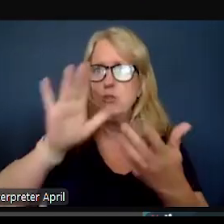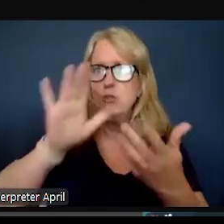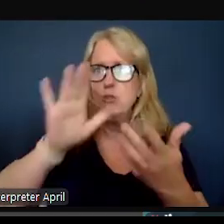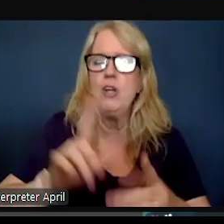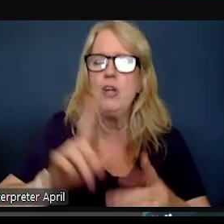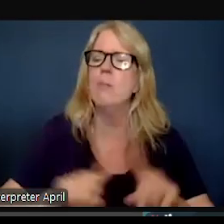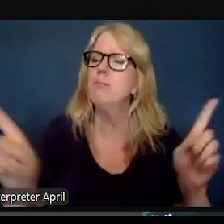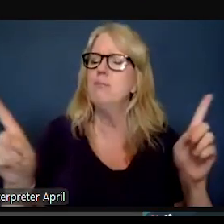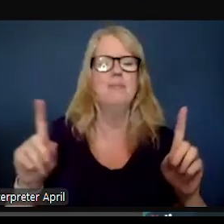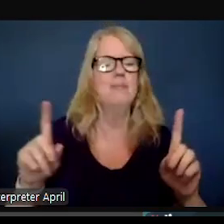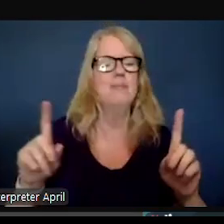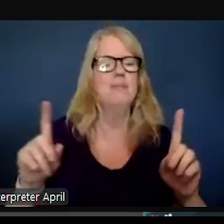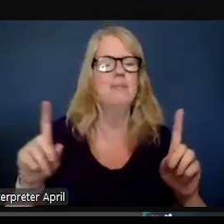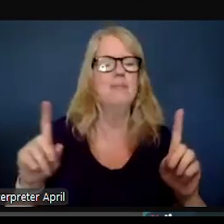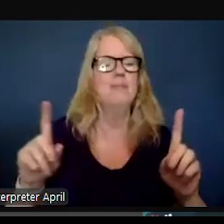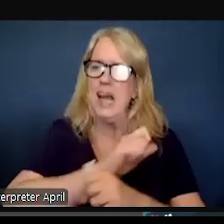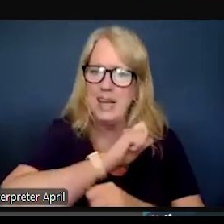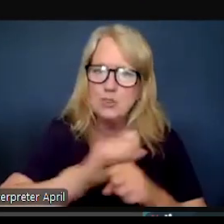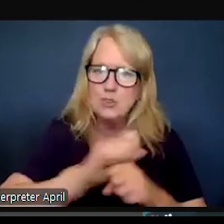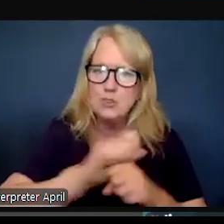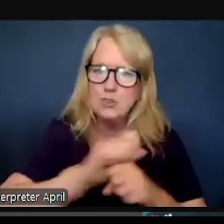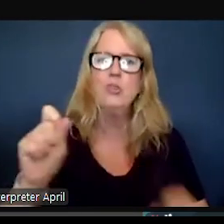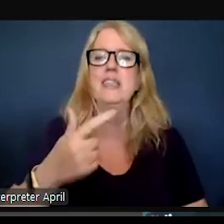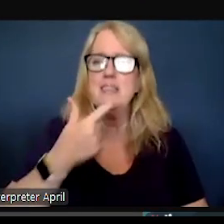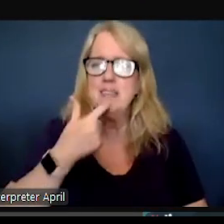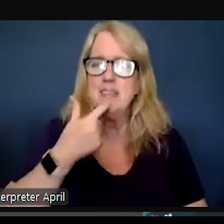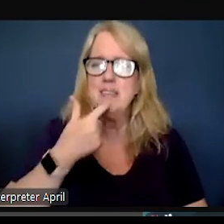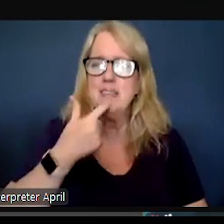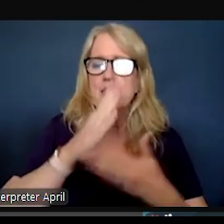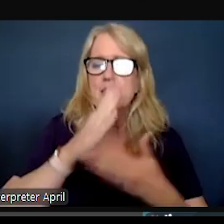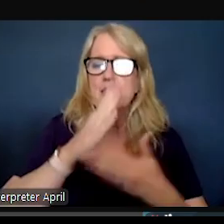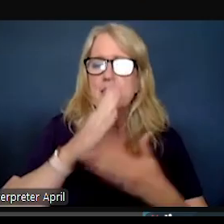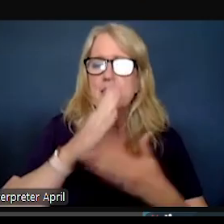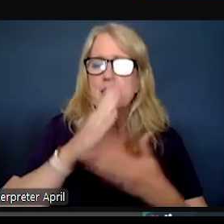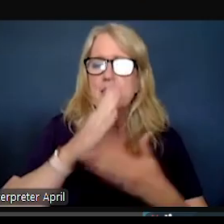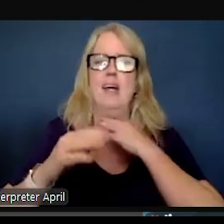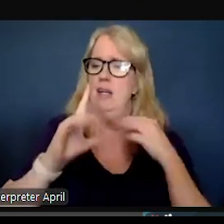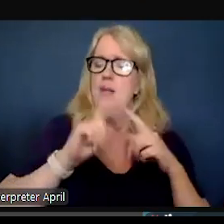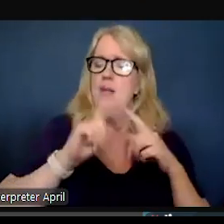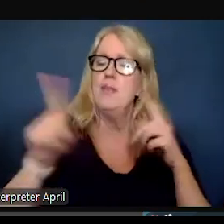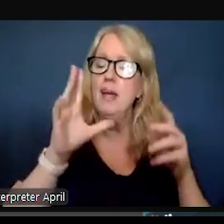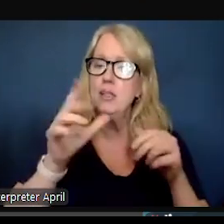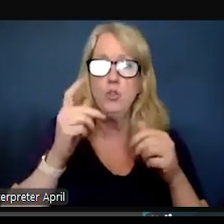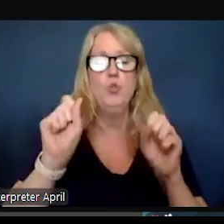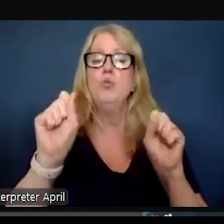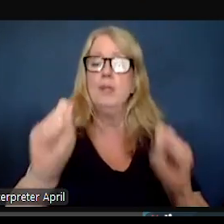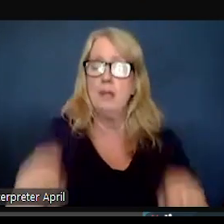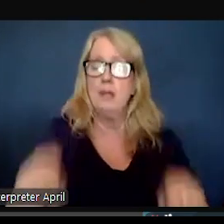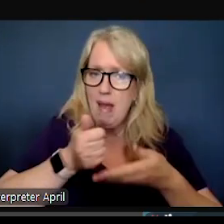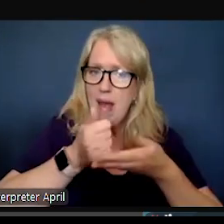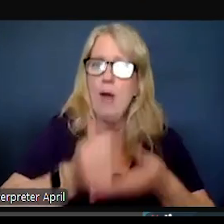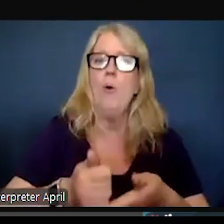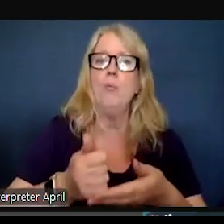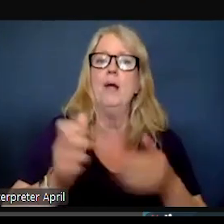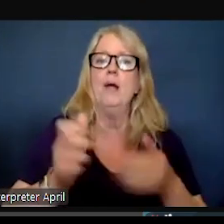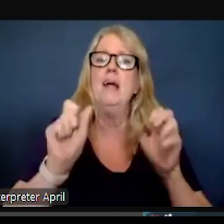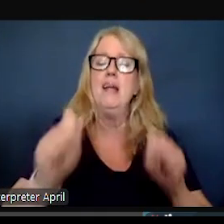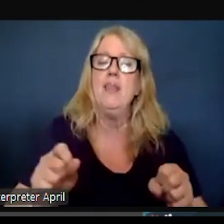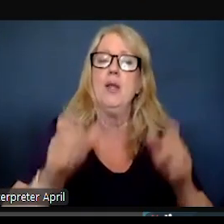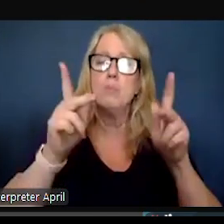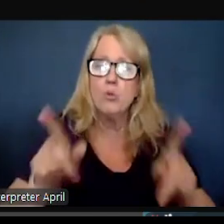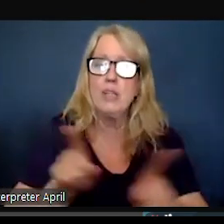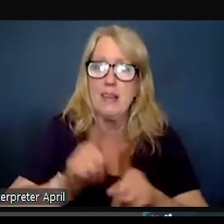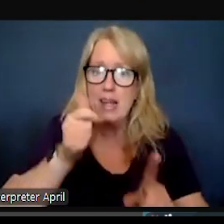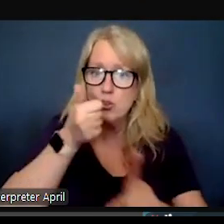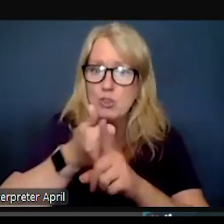but actually saying that this is part of the crisis care continuum, that you can get help, that someone like you